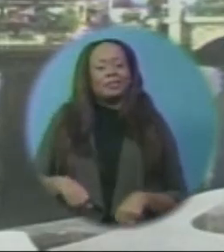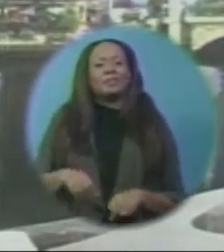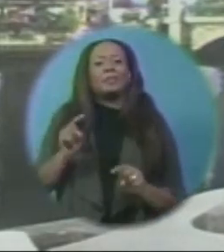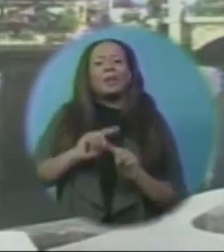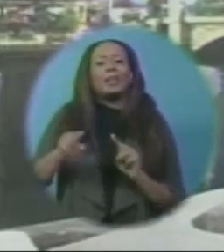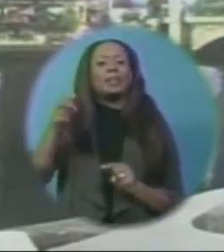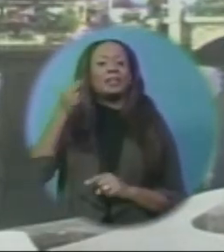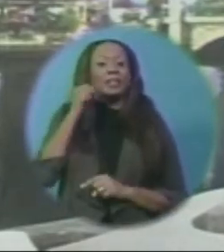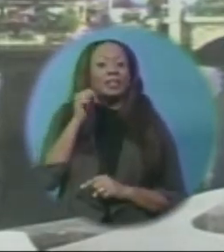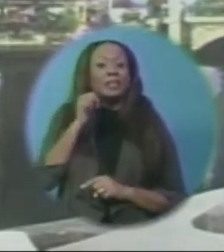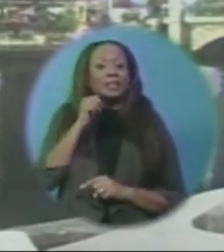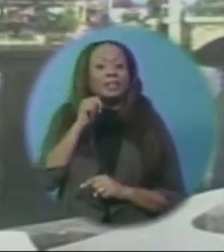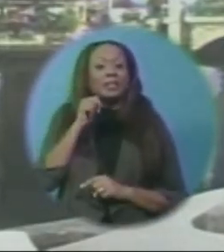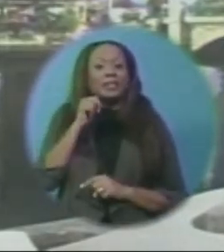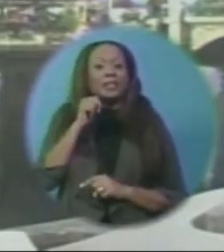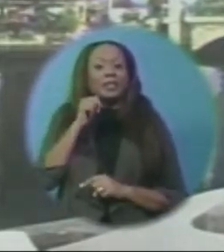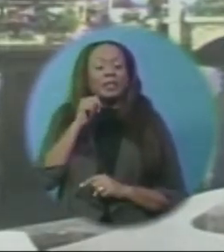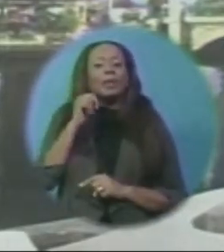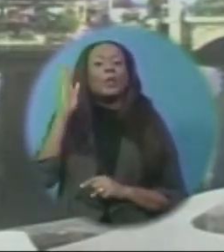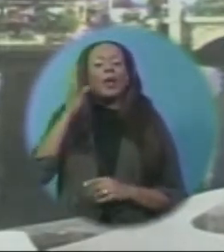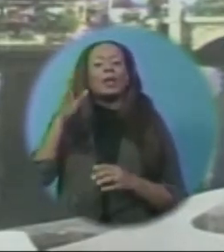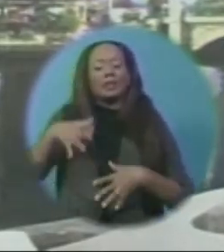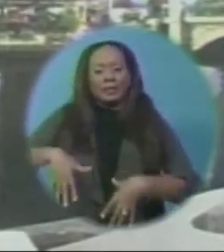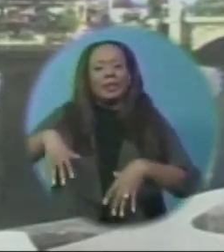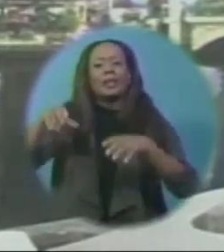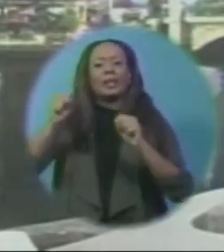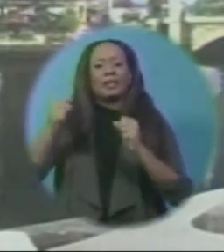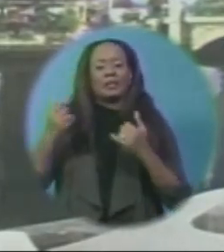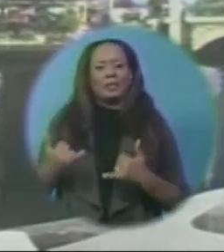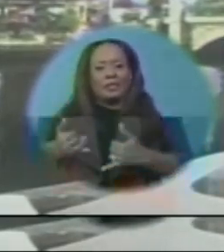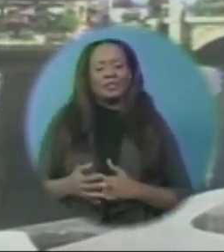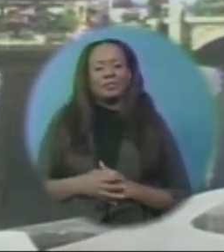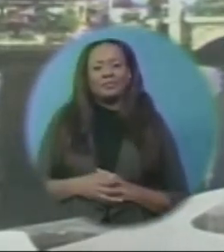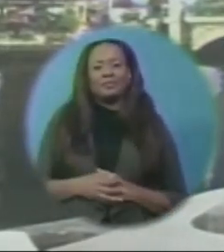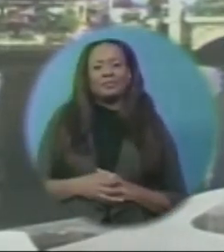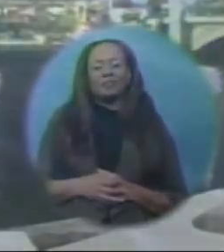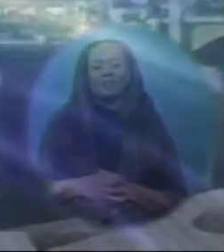Byrd Brown, the wife of Prime Minister Gaston Brown, as his successor.